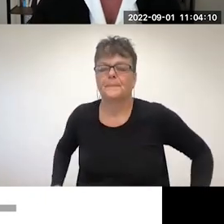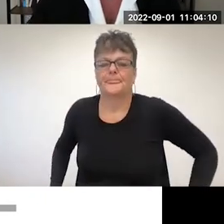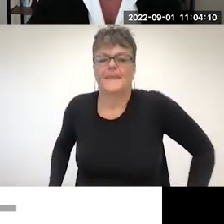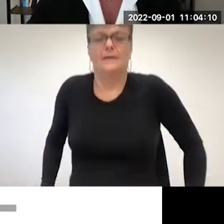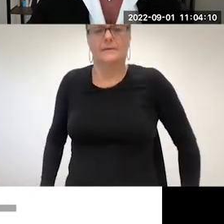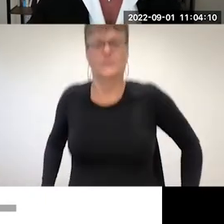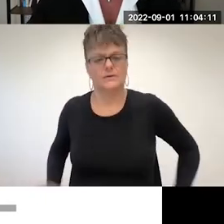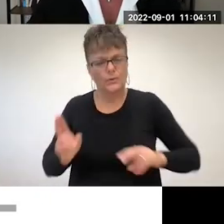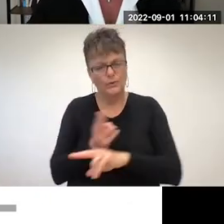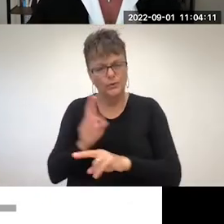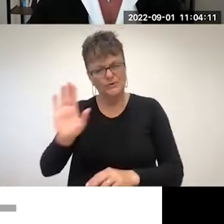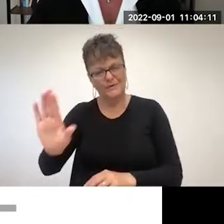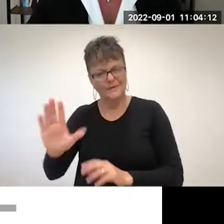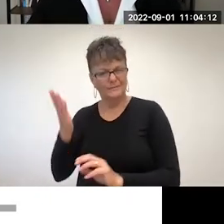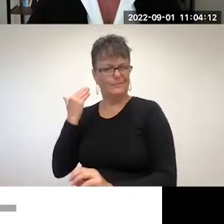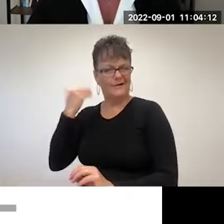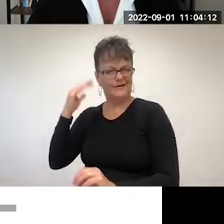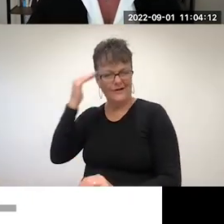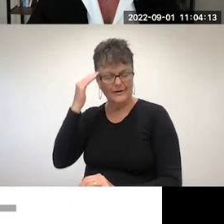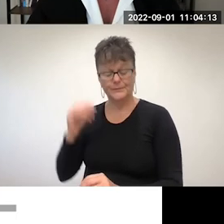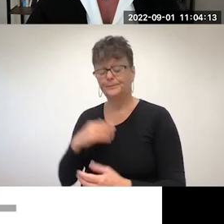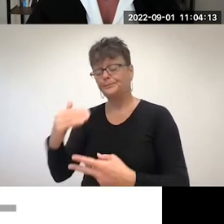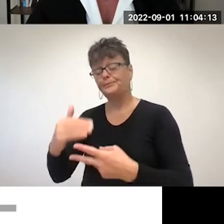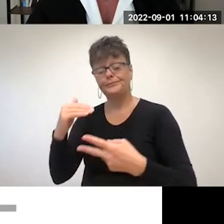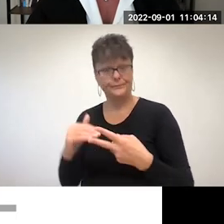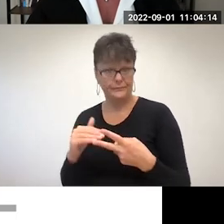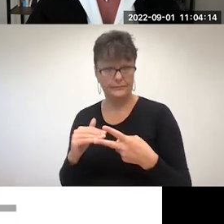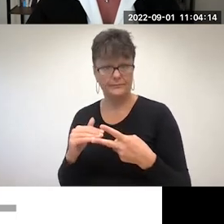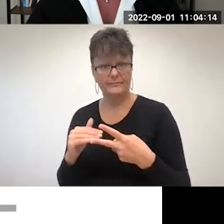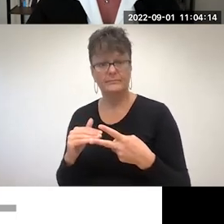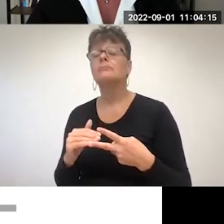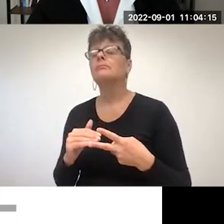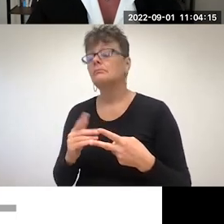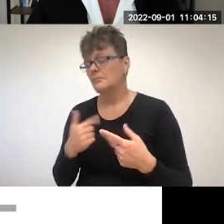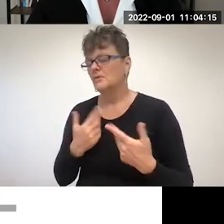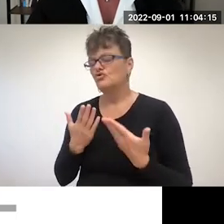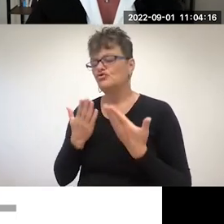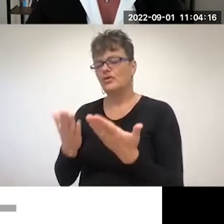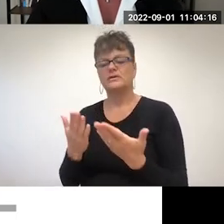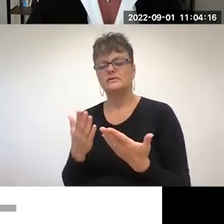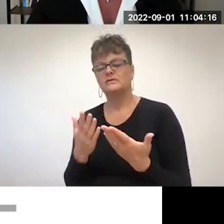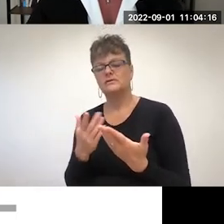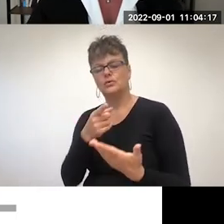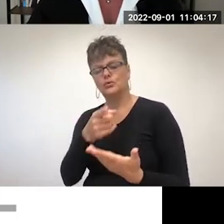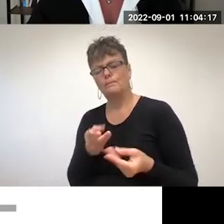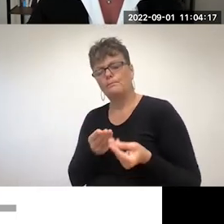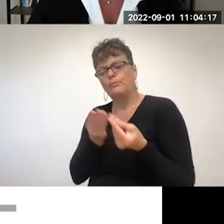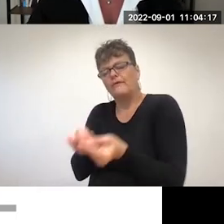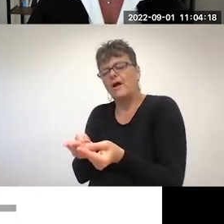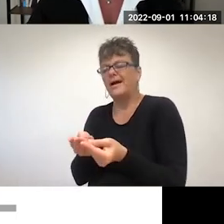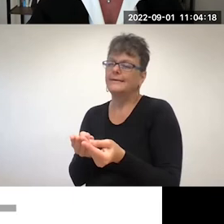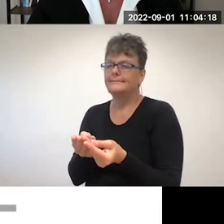conversation. Another evidence-based activity that I recommend is to provide a partial framework. And this is based on the